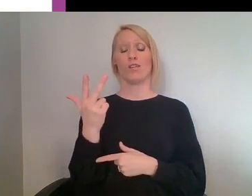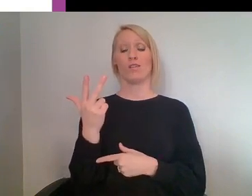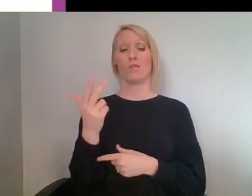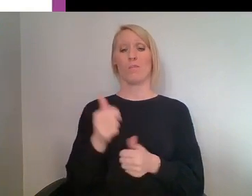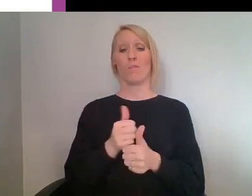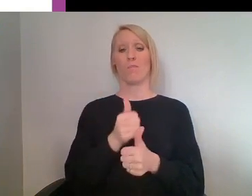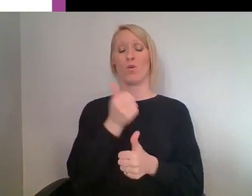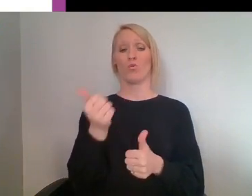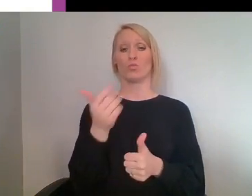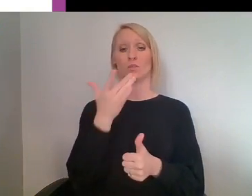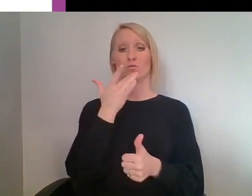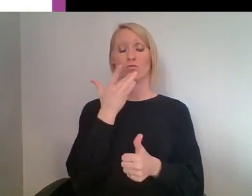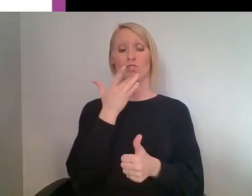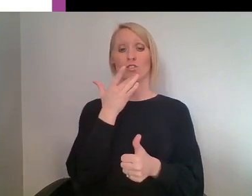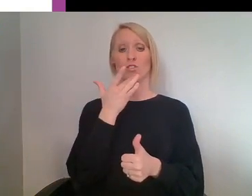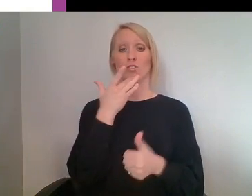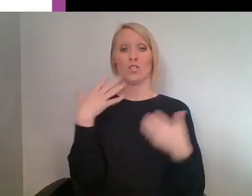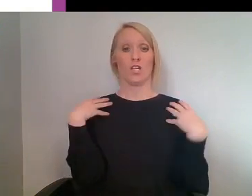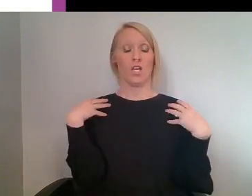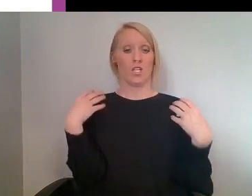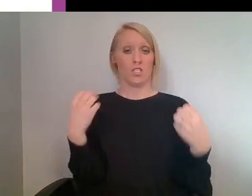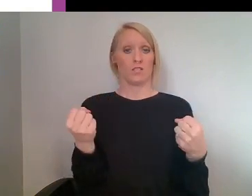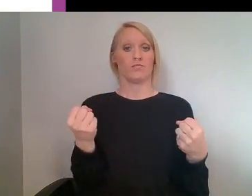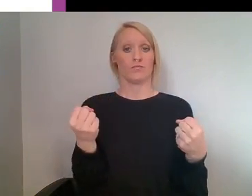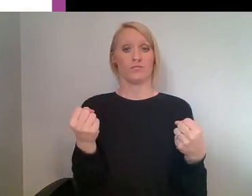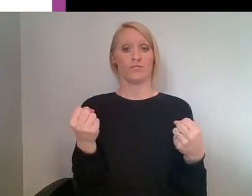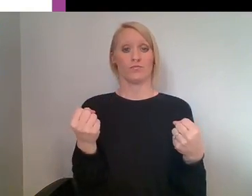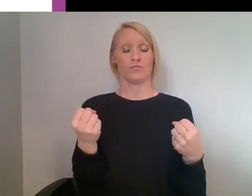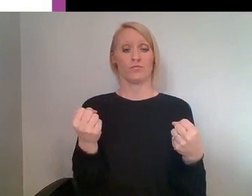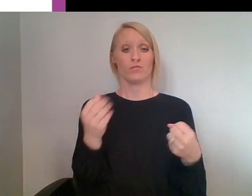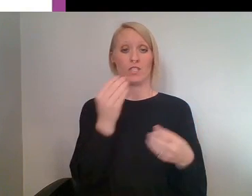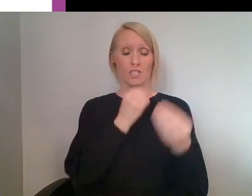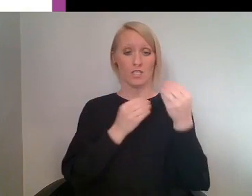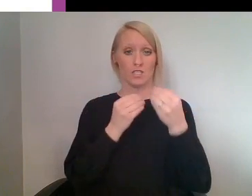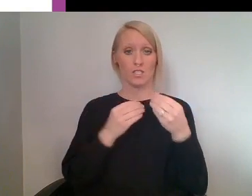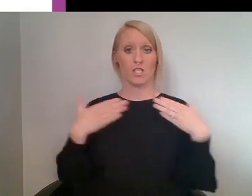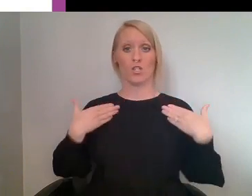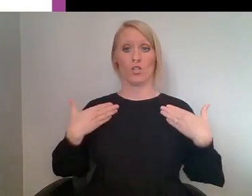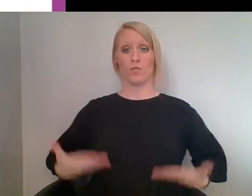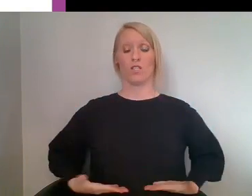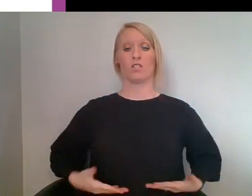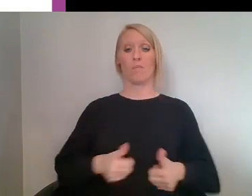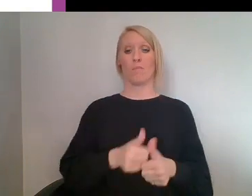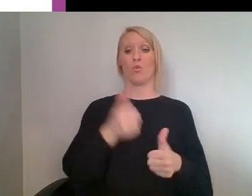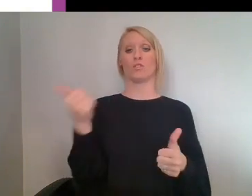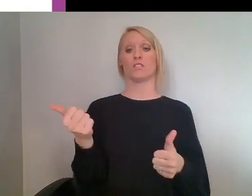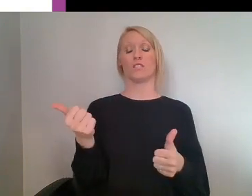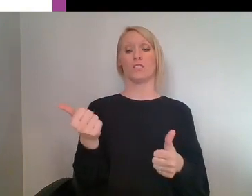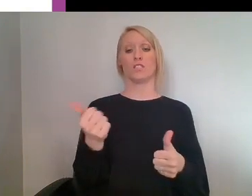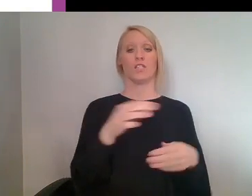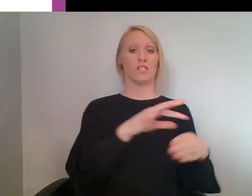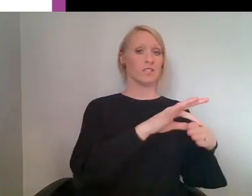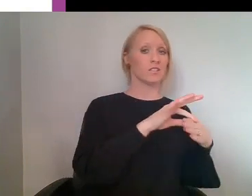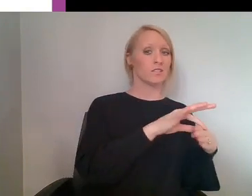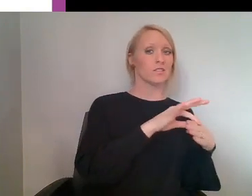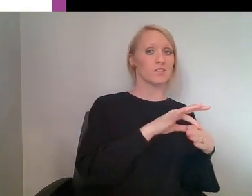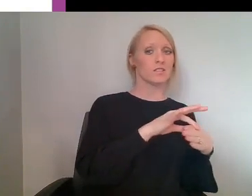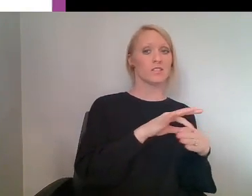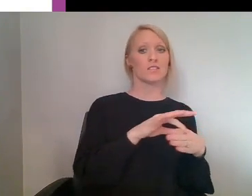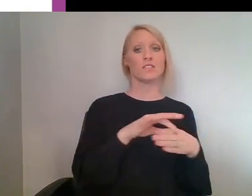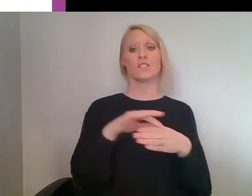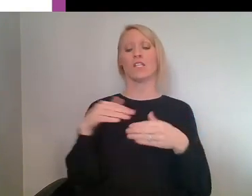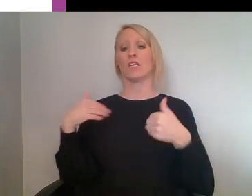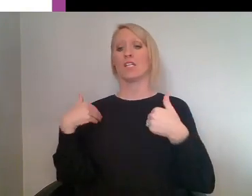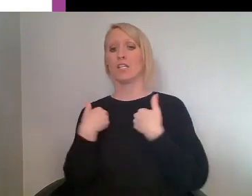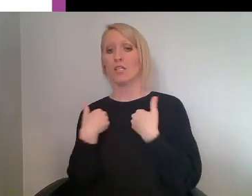of diets that humans have. So humans are mostly omnivores. So that means that we eat a little bit of plants and animals. I'd say that's probably the